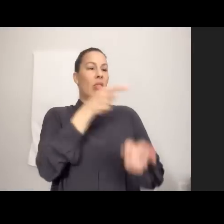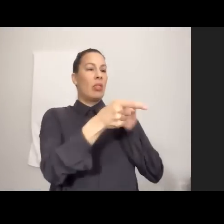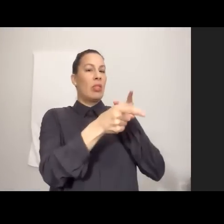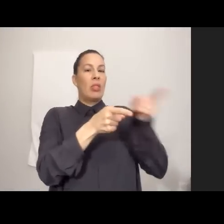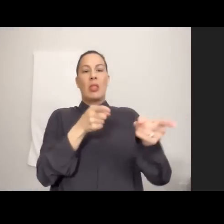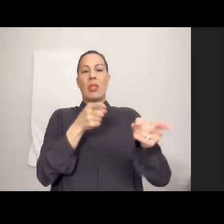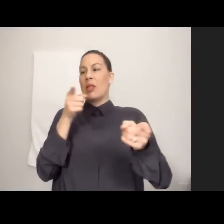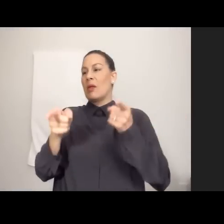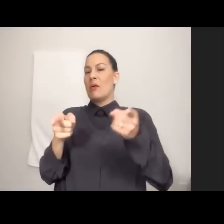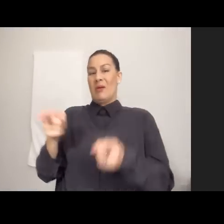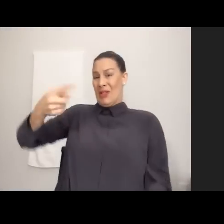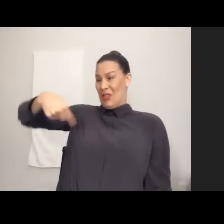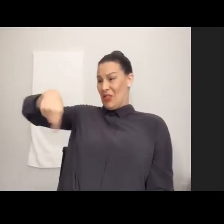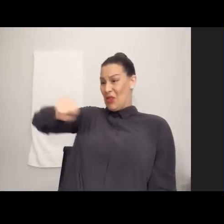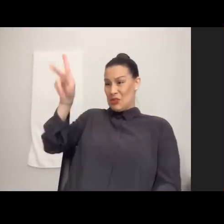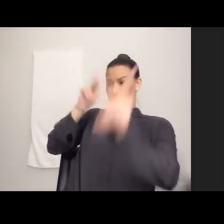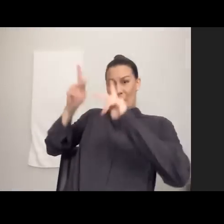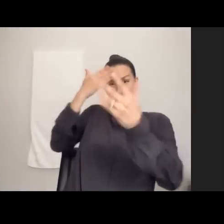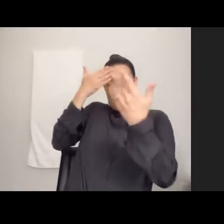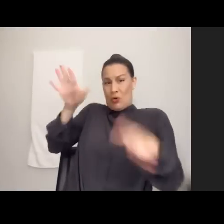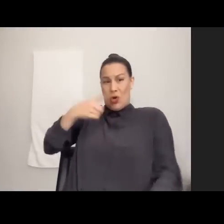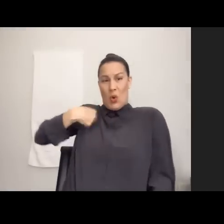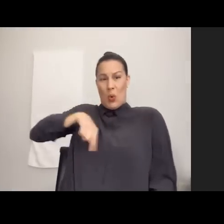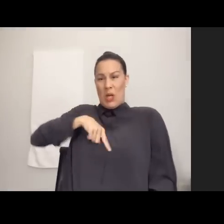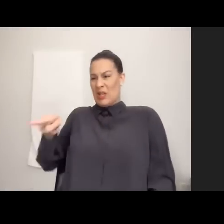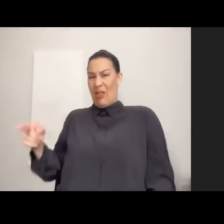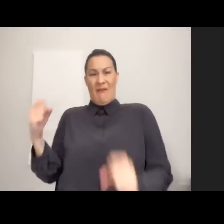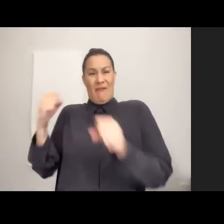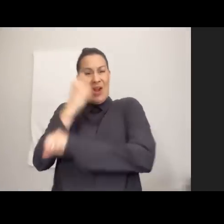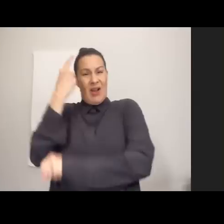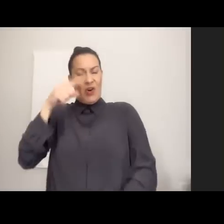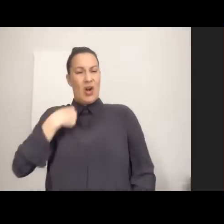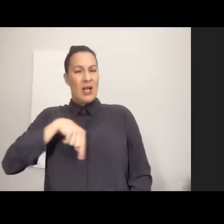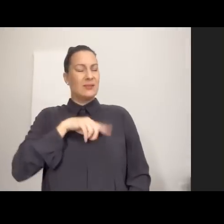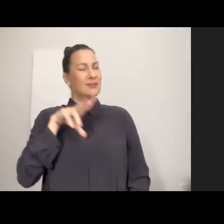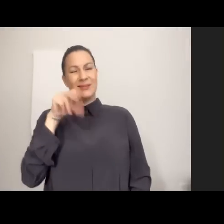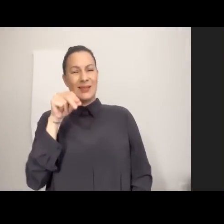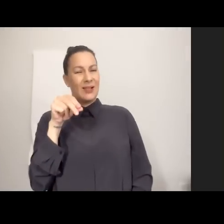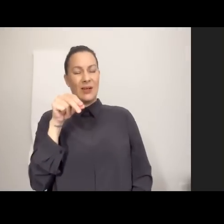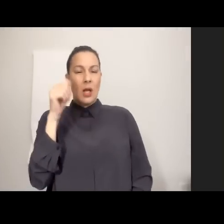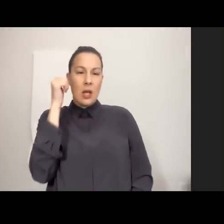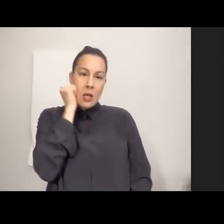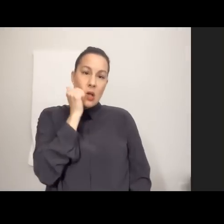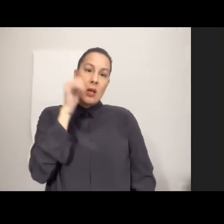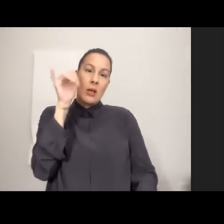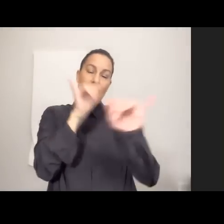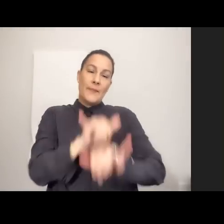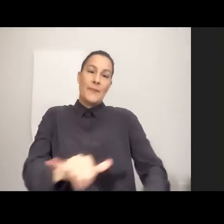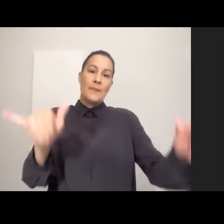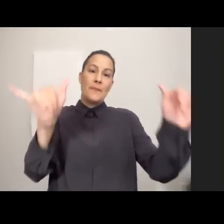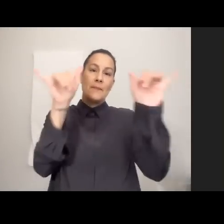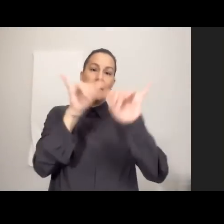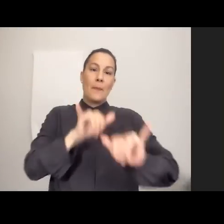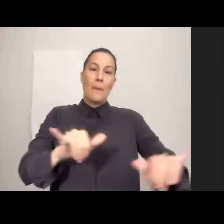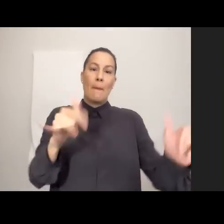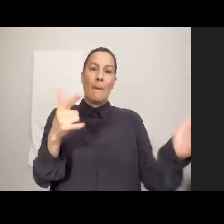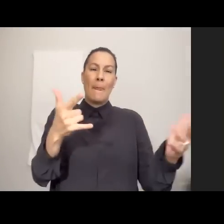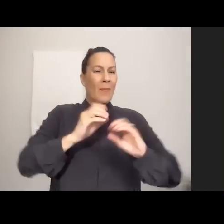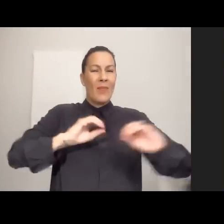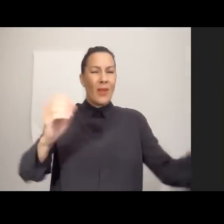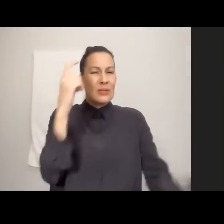about our fight. The fight that we deal with day in and day out. It should make no sense